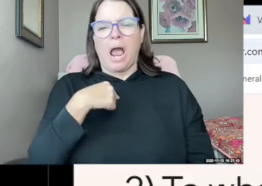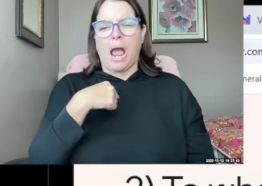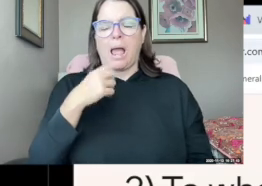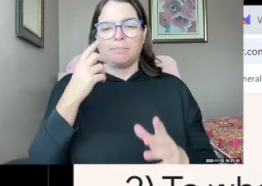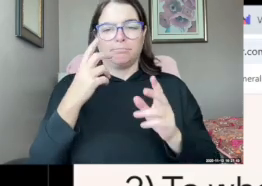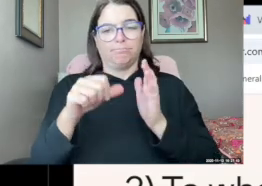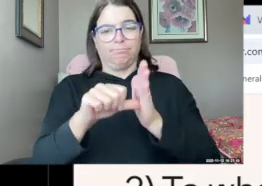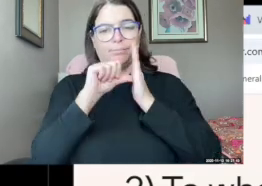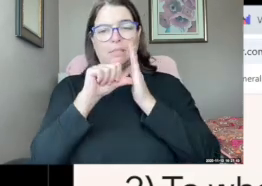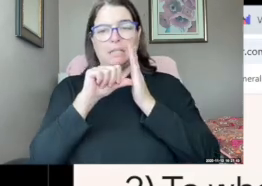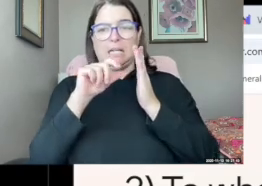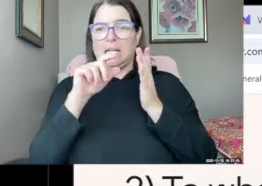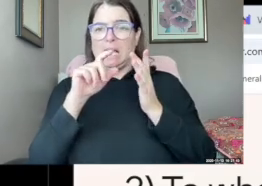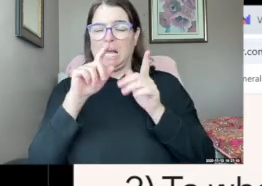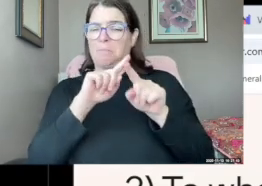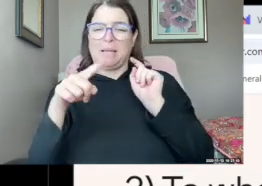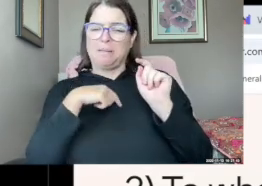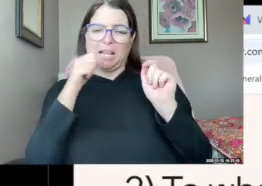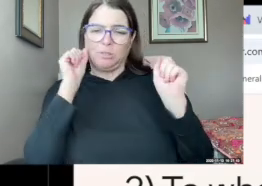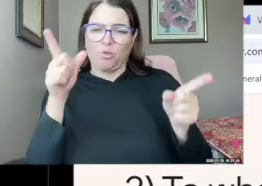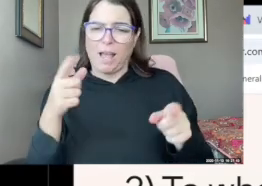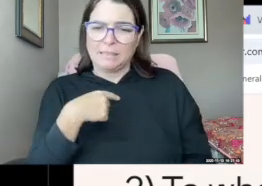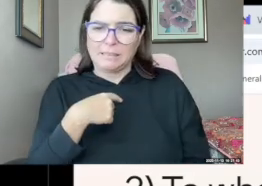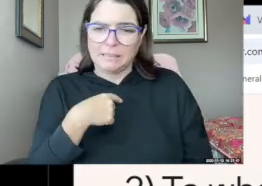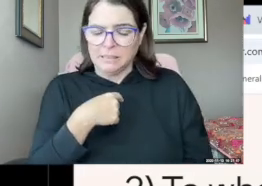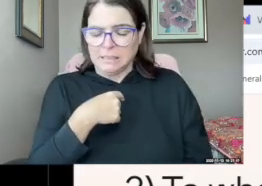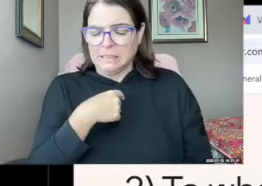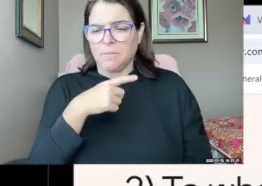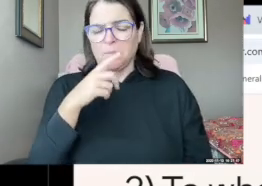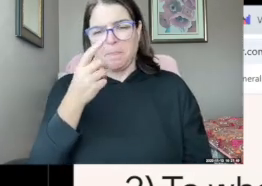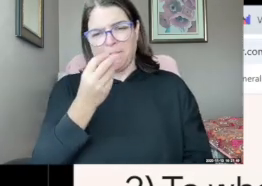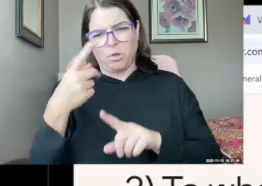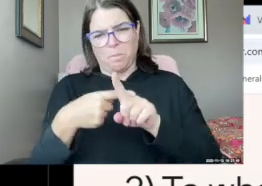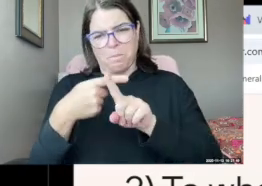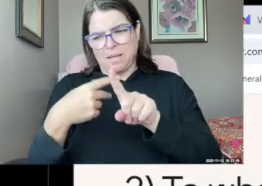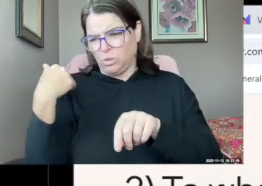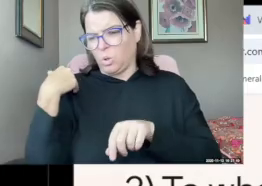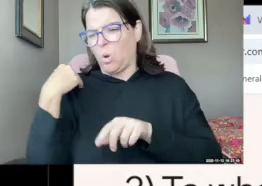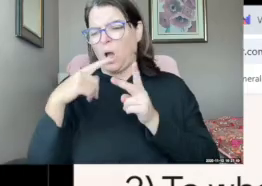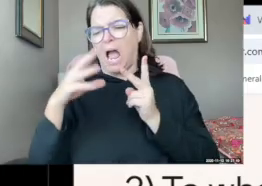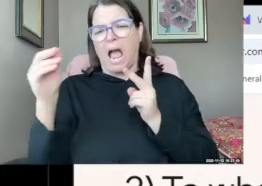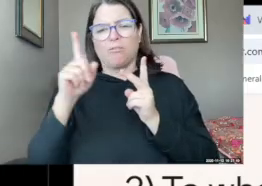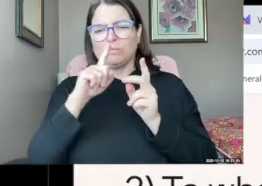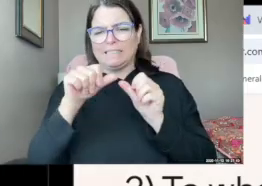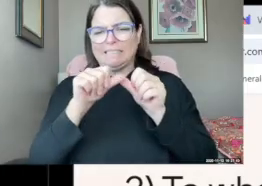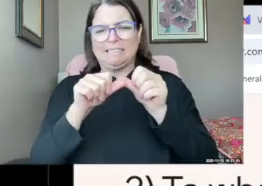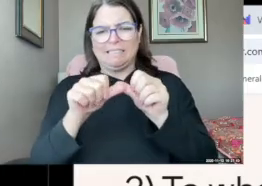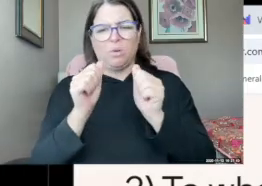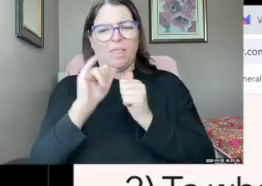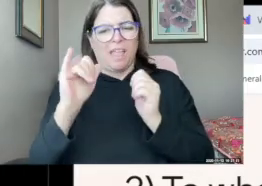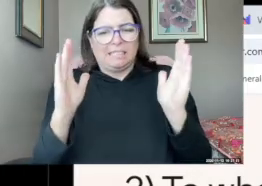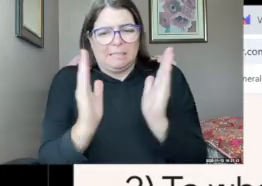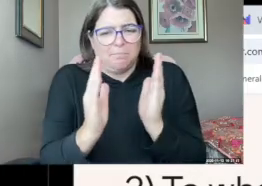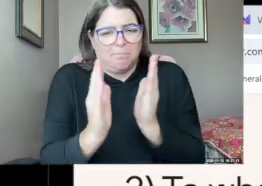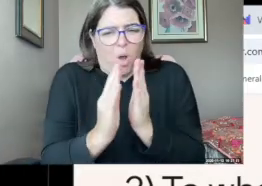CMO. I'm wowed by them, but I'm not surprised. A couple of months ago and pretty much